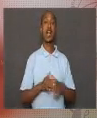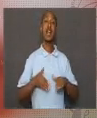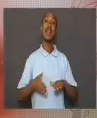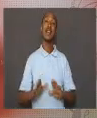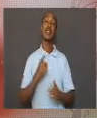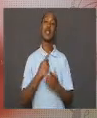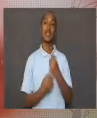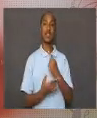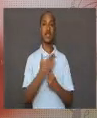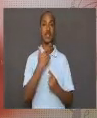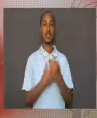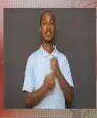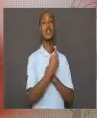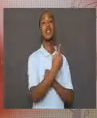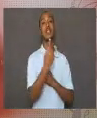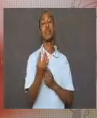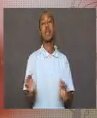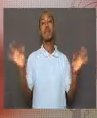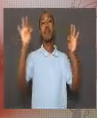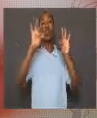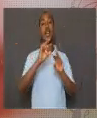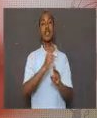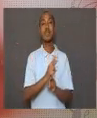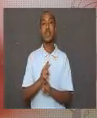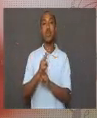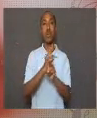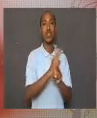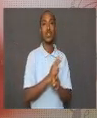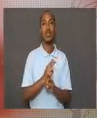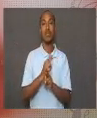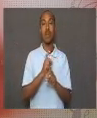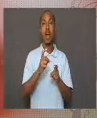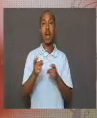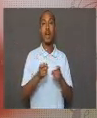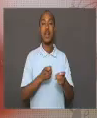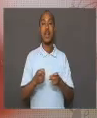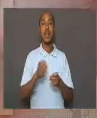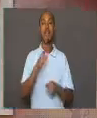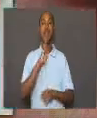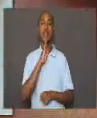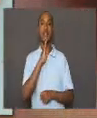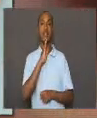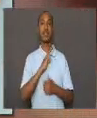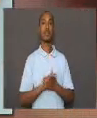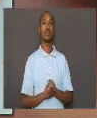Let us discuss some important precautions for handling bases.